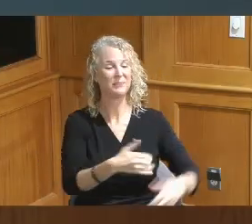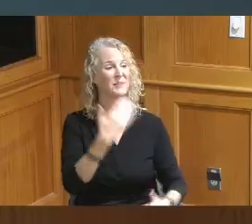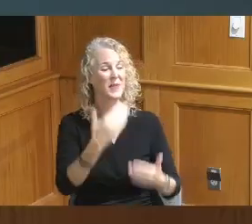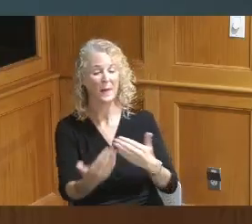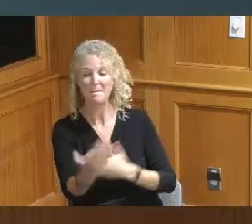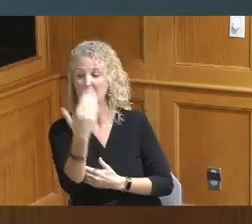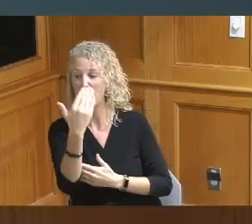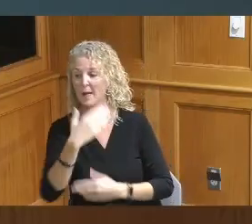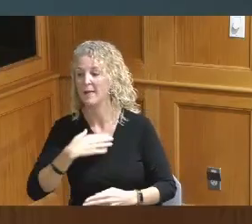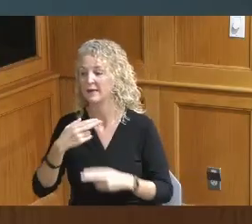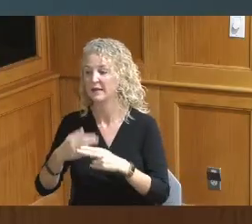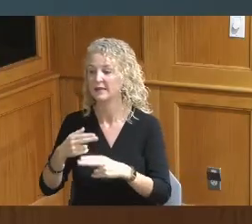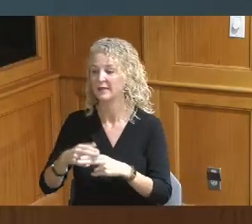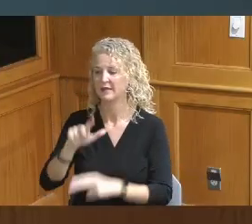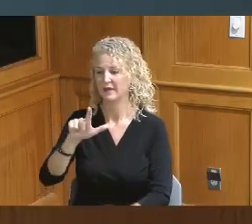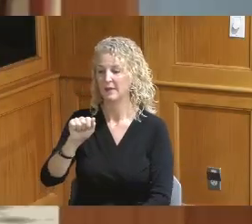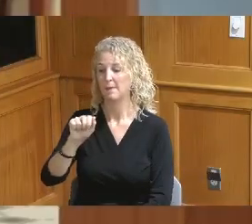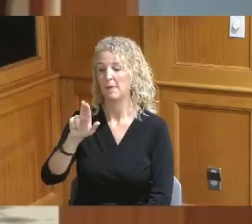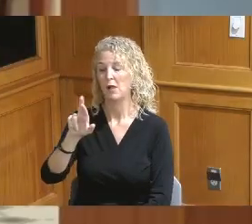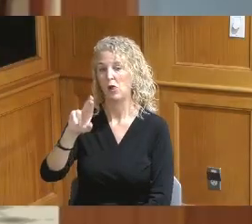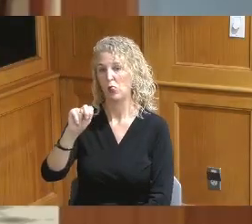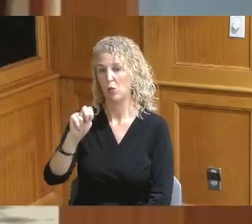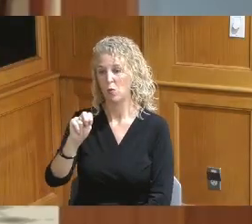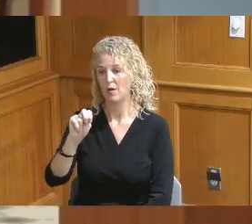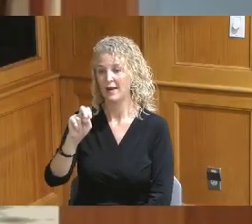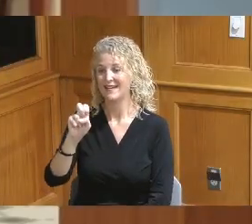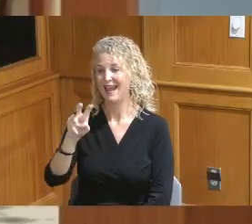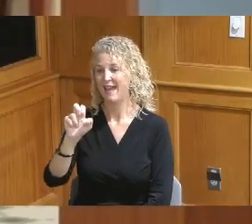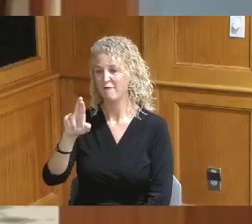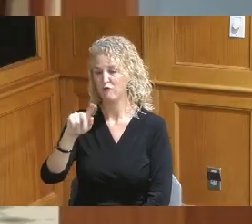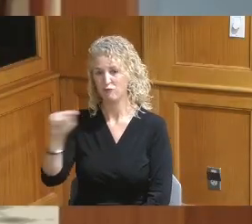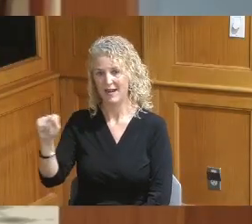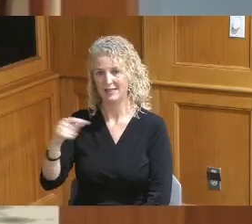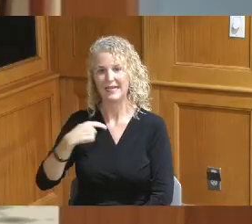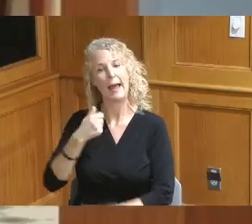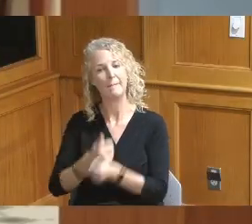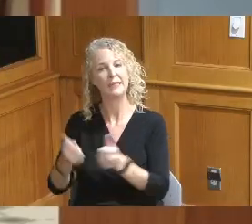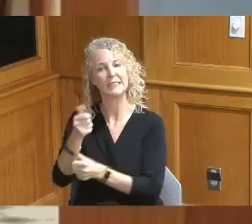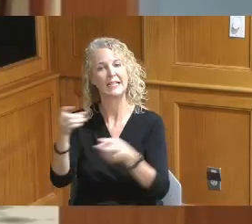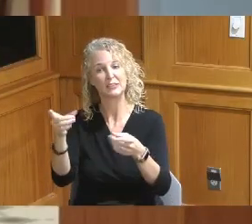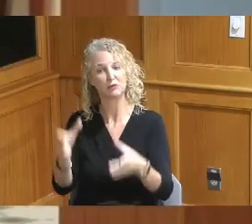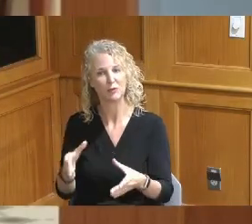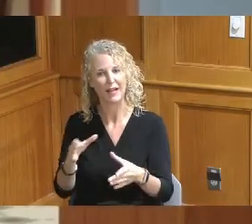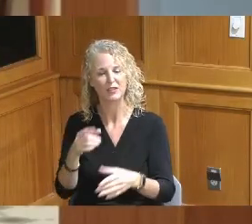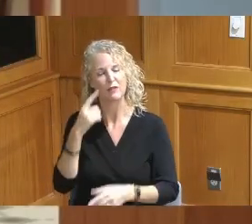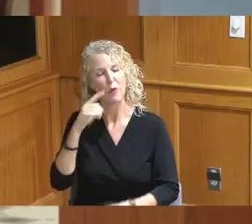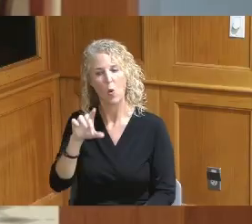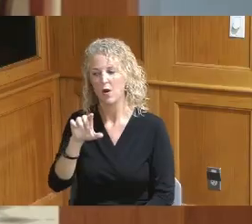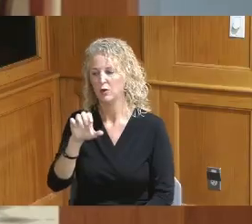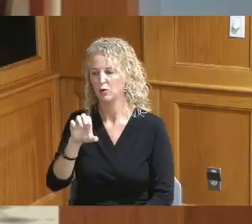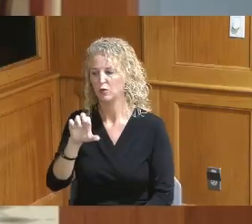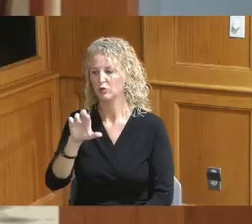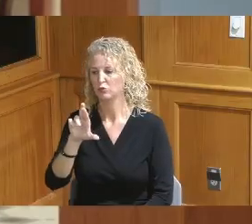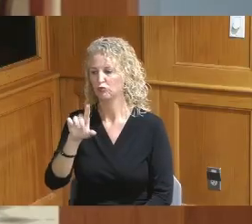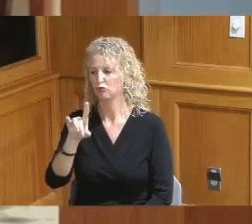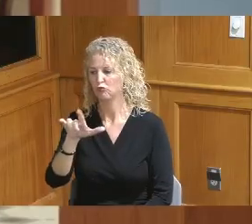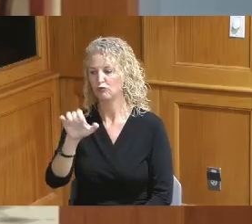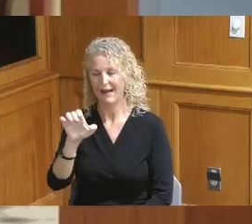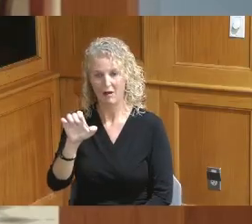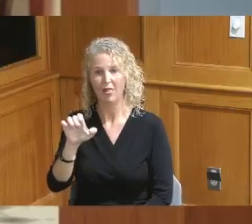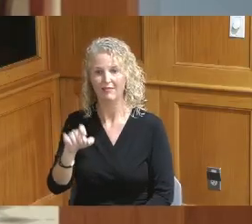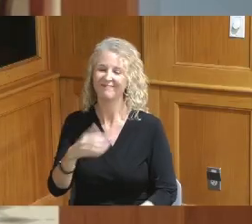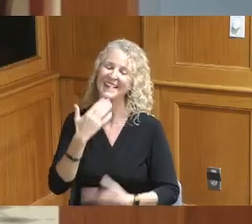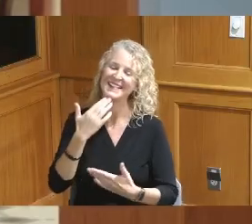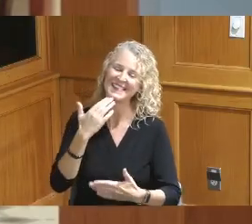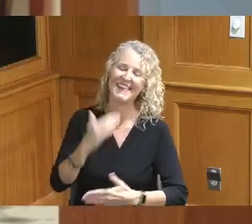Good morning, everyone. My name is Lauren Everett. I am the Associate Director for Cradle Cincinnati. Very excited to be here. Thank you, as always,